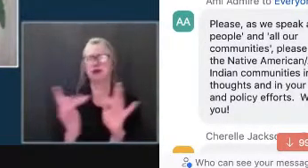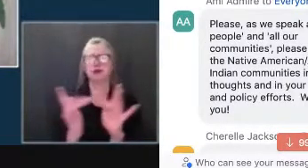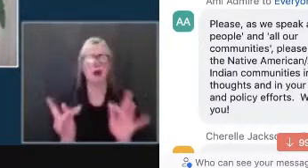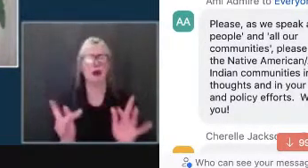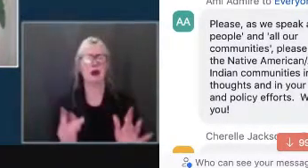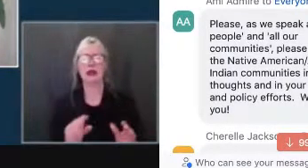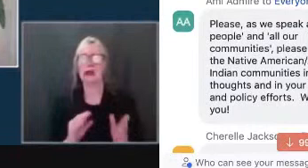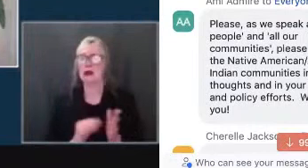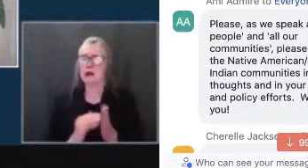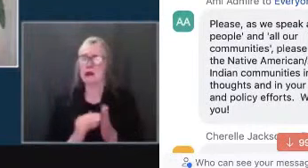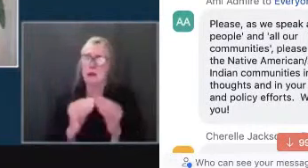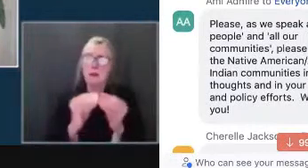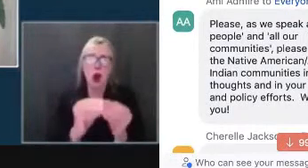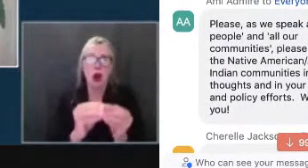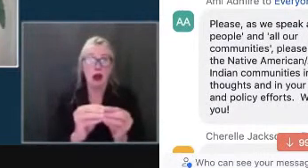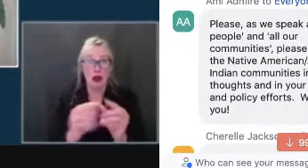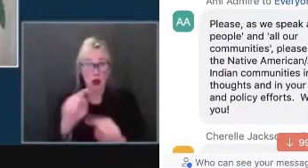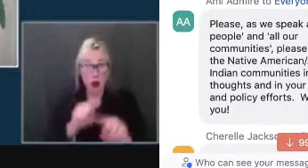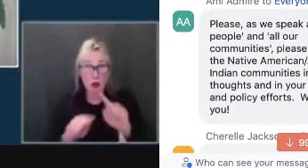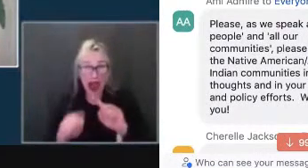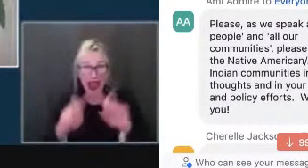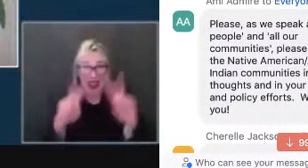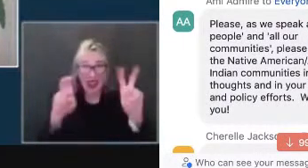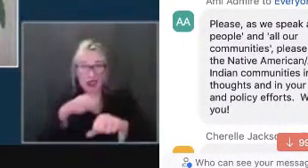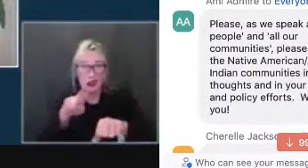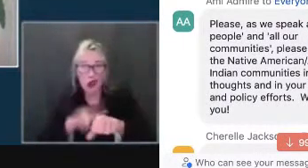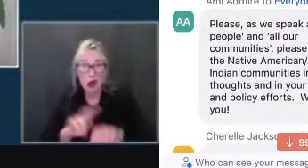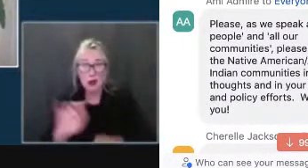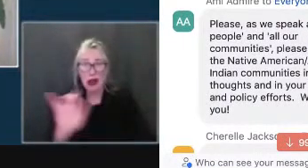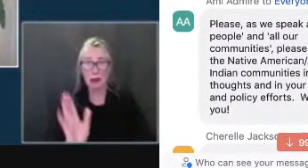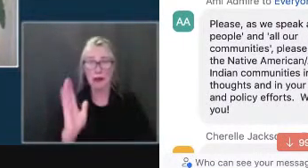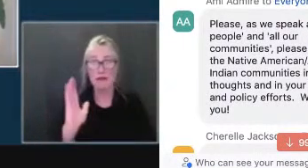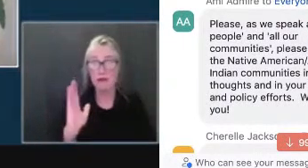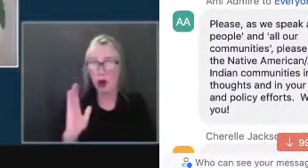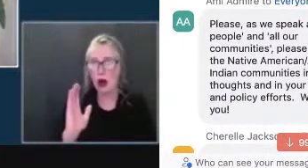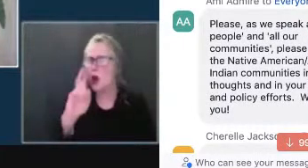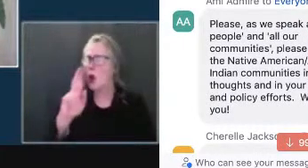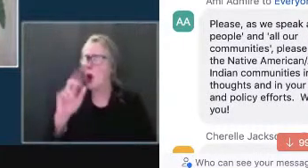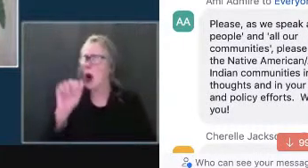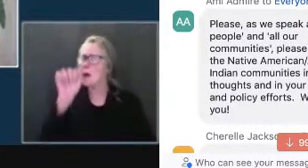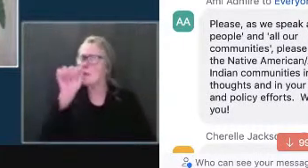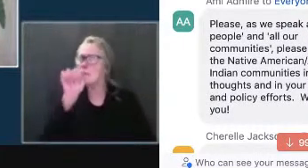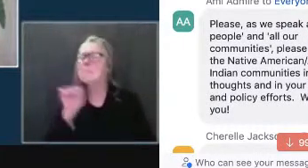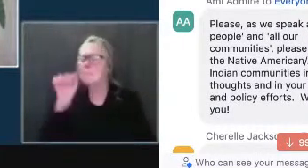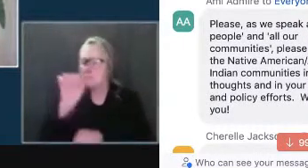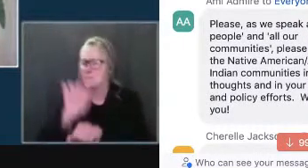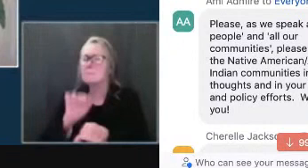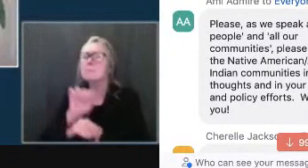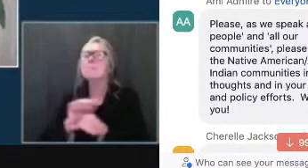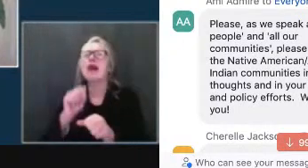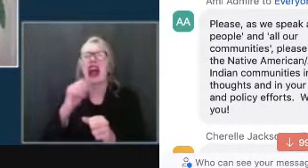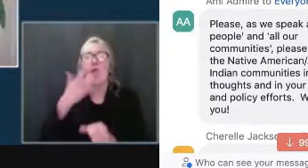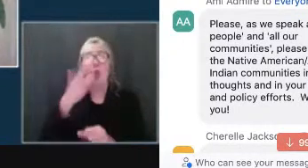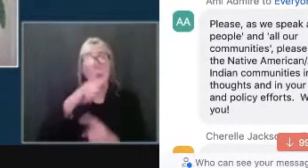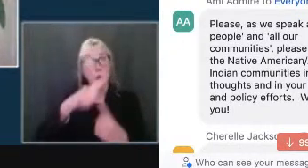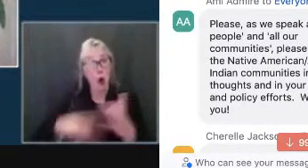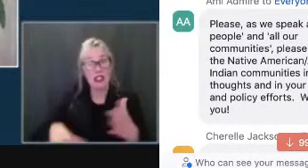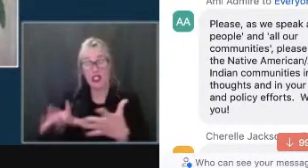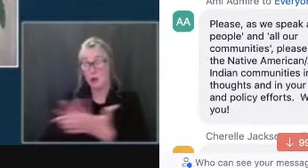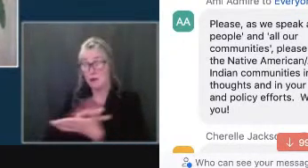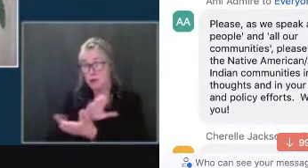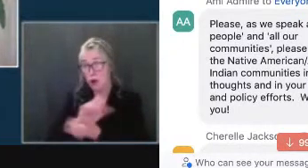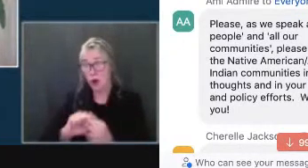on and return to a so-called normal, or will we double down on fixing all that has been broken and damaged for so